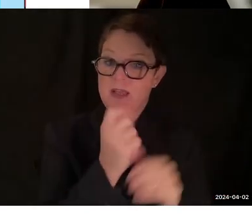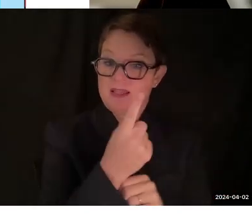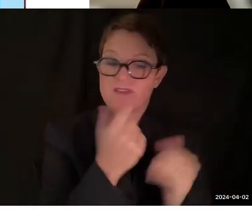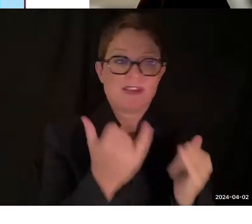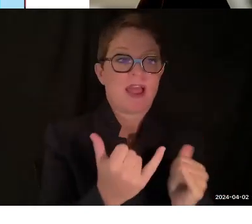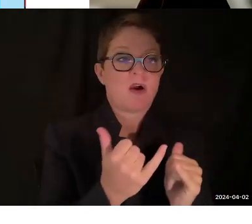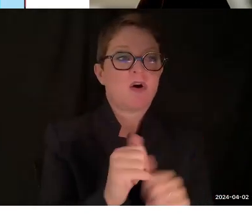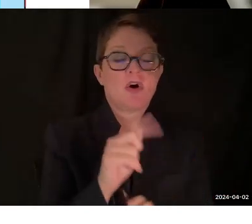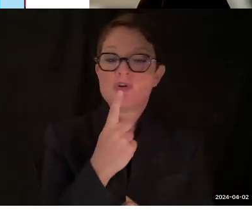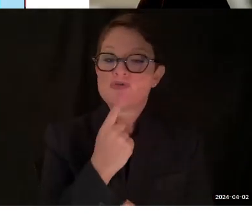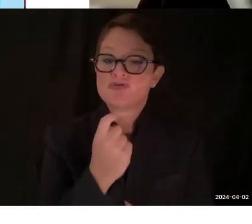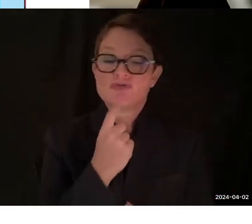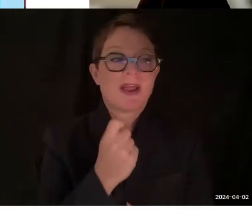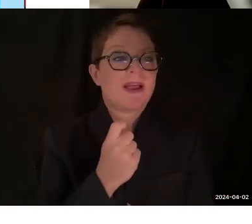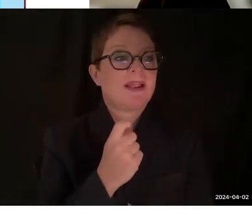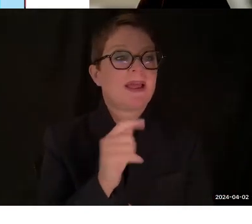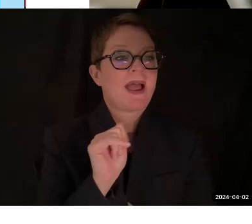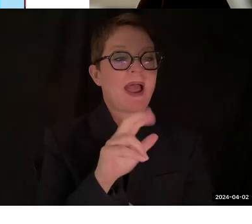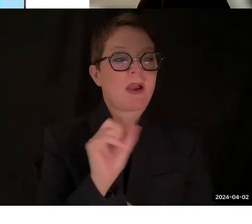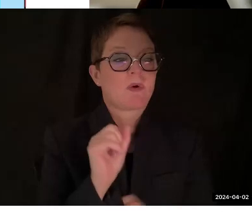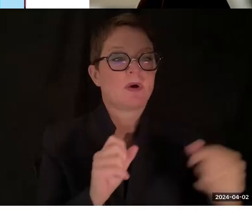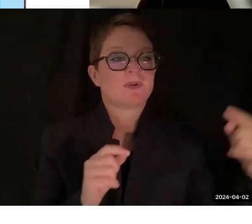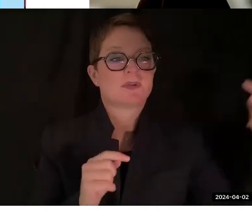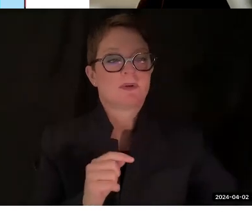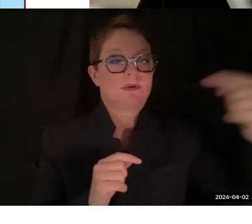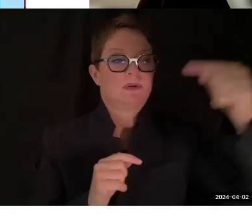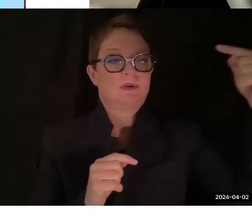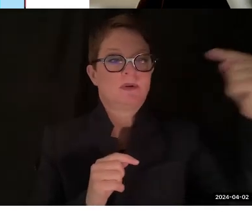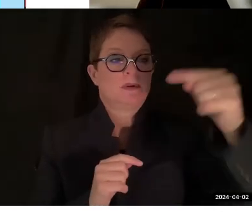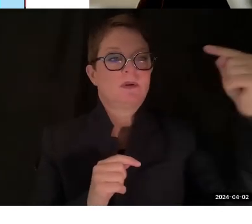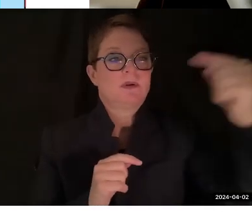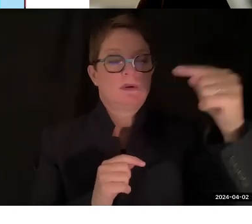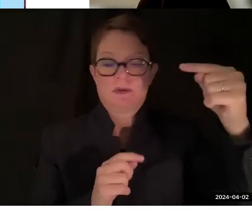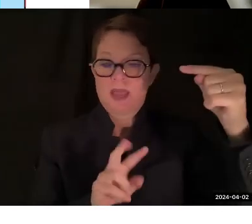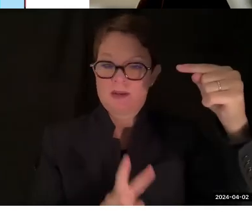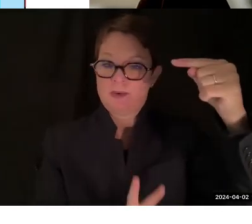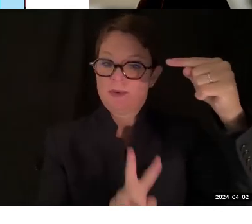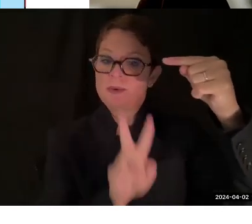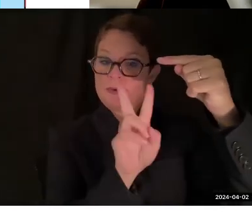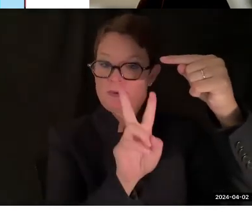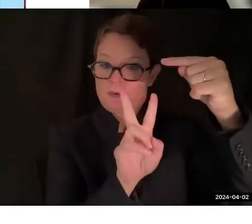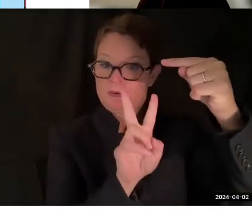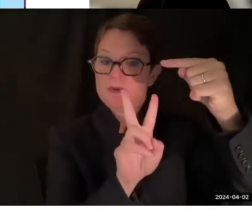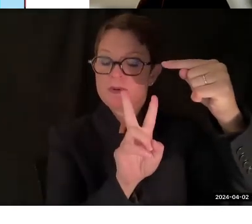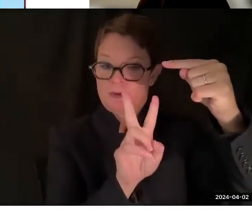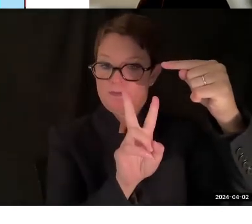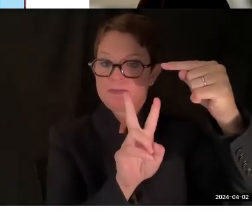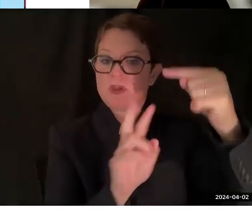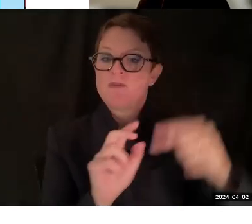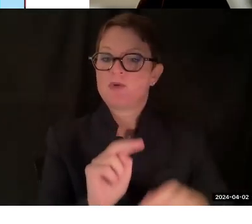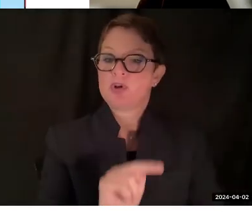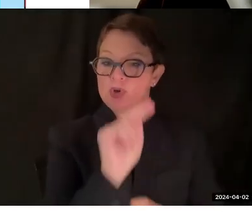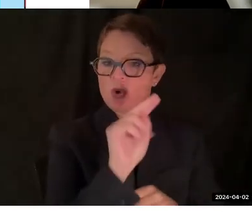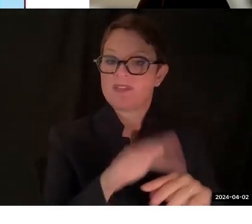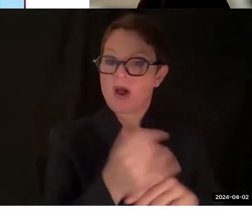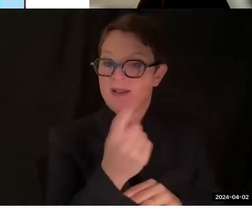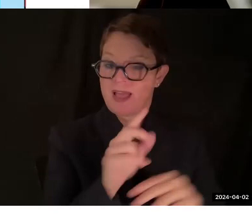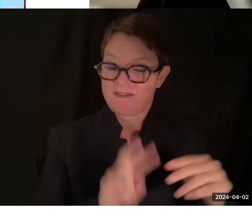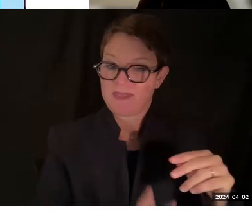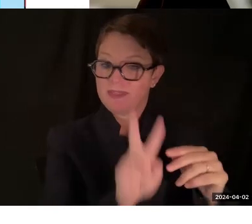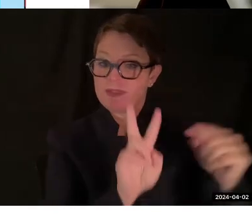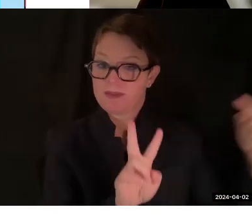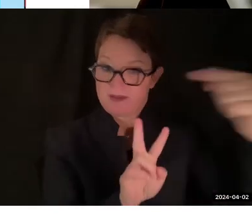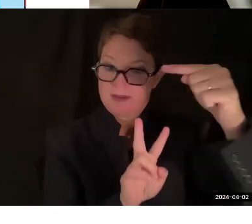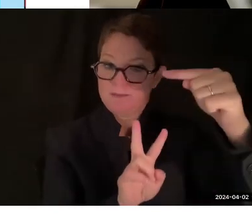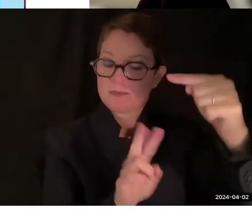red arrows indicate the 2 lanes of traffic that exist today for traffic heading northbound on 11th Street. There's 1 lane